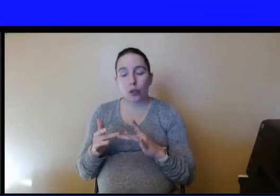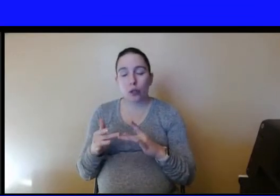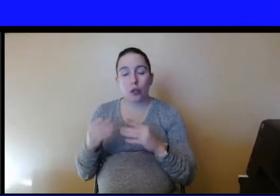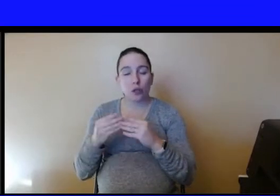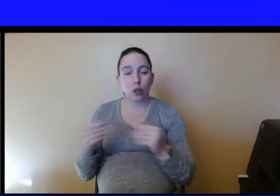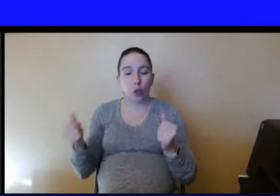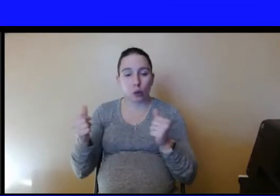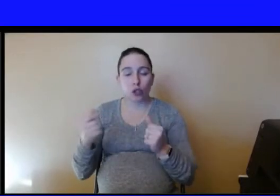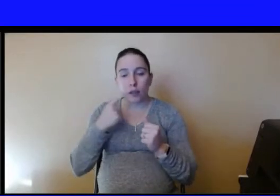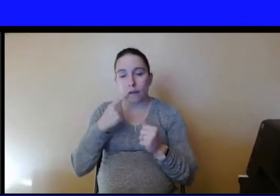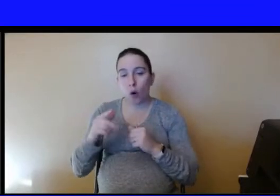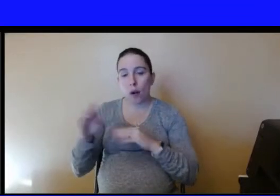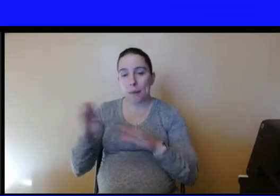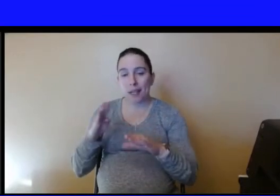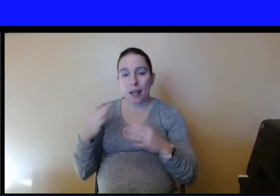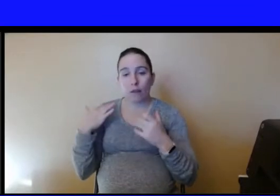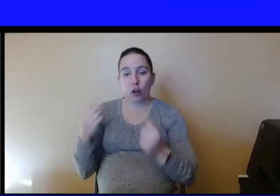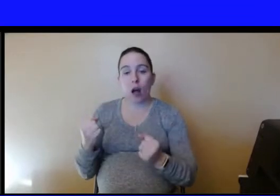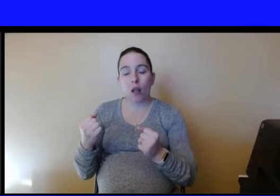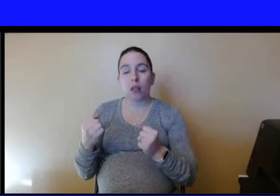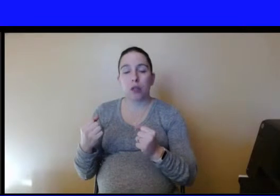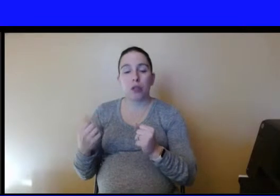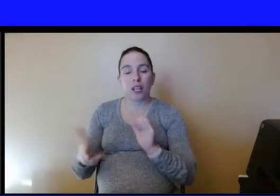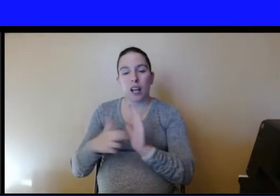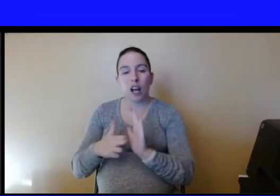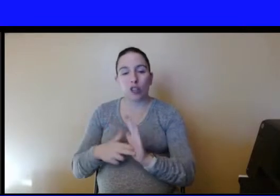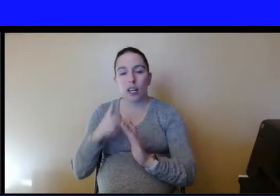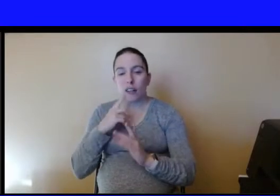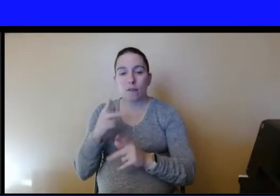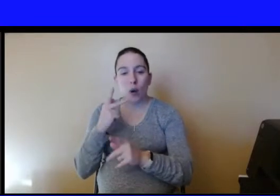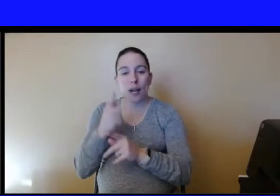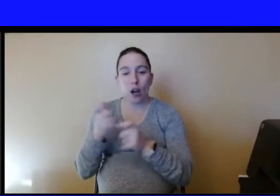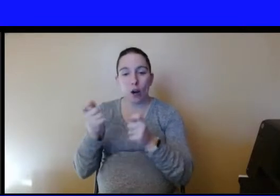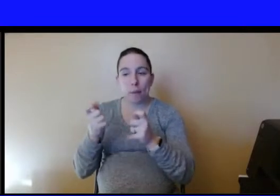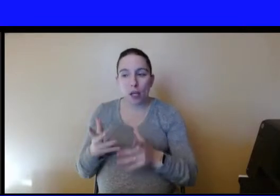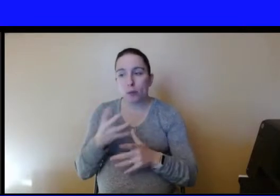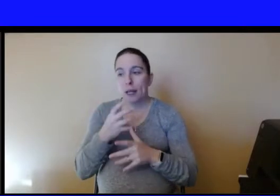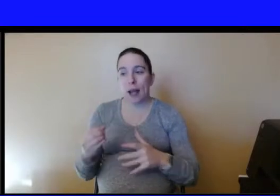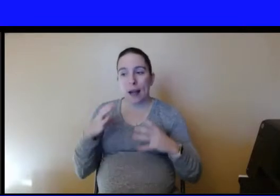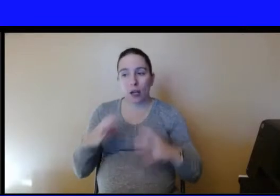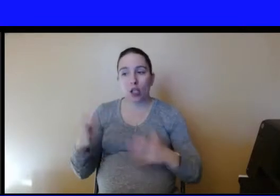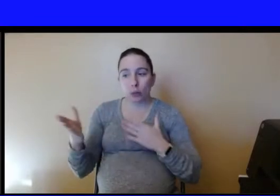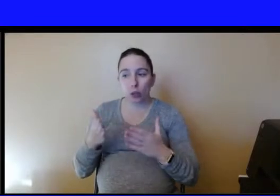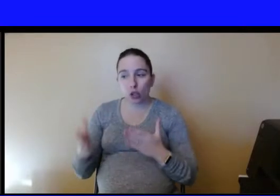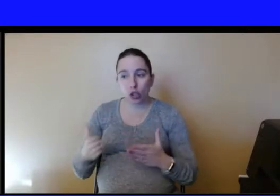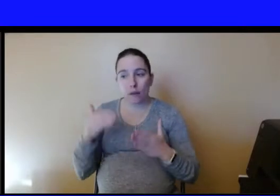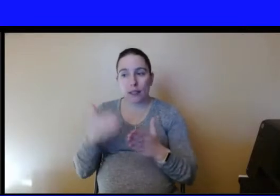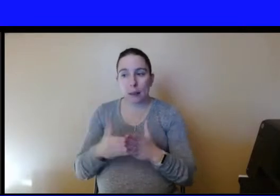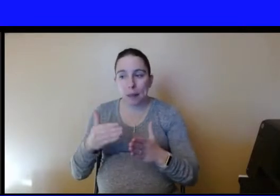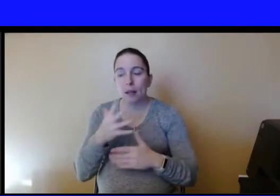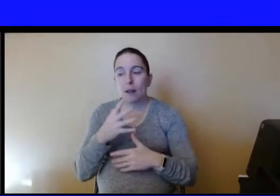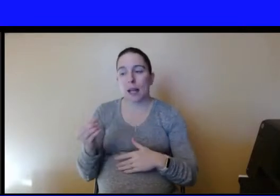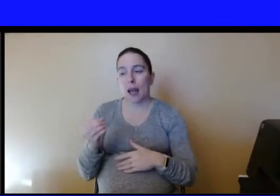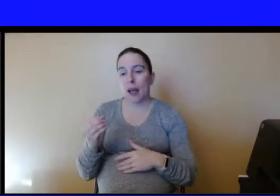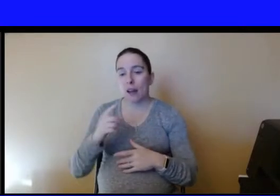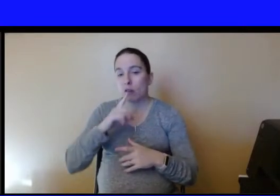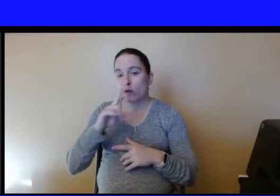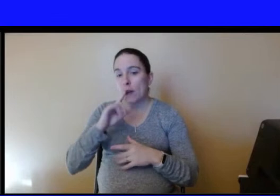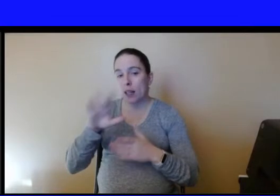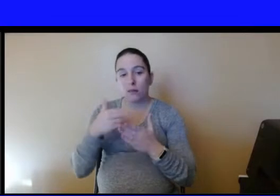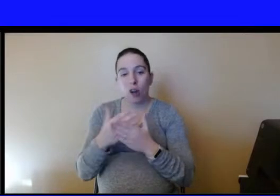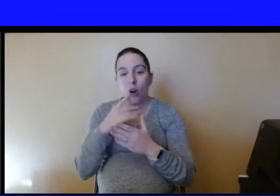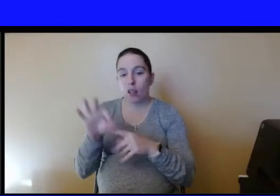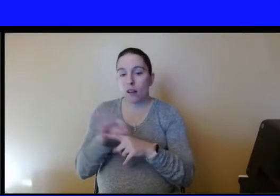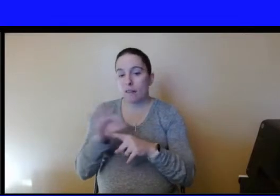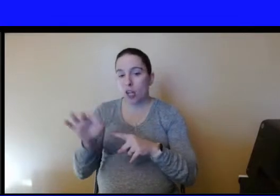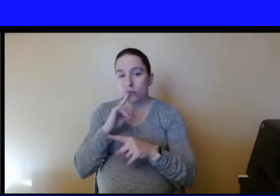variety of behavioral health clinicians now on board. We are continuing to recruit as our volume increases, and when we're fully staffed, we'll